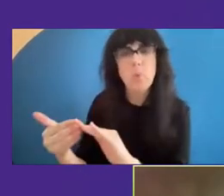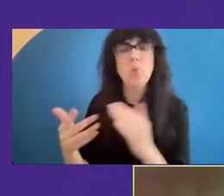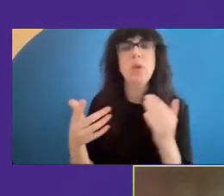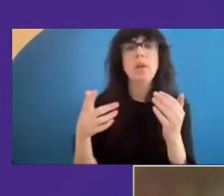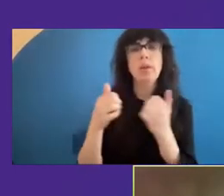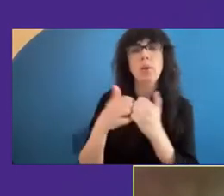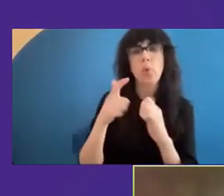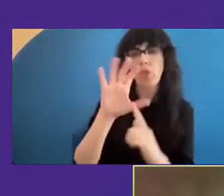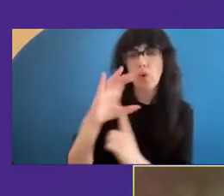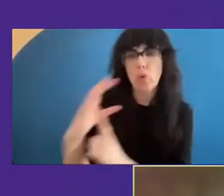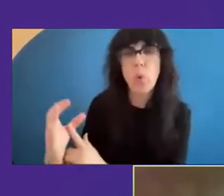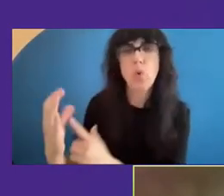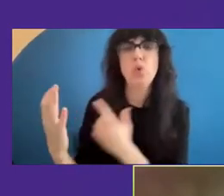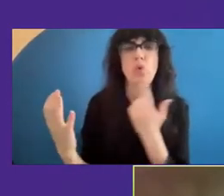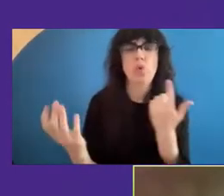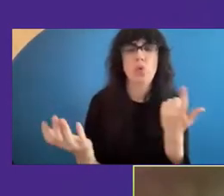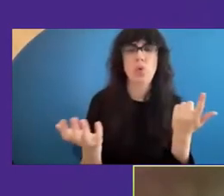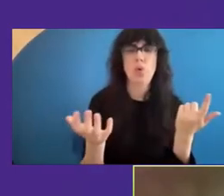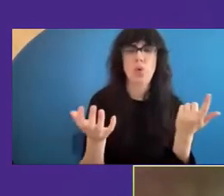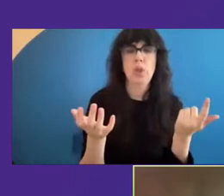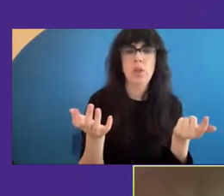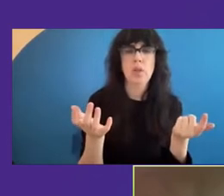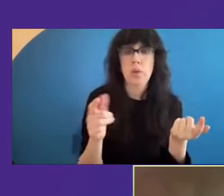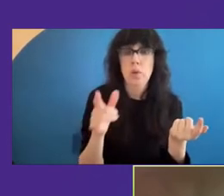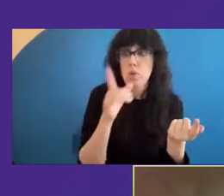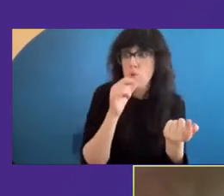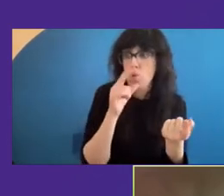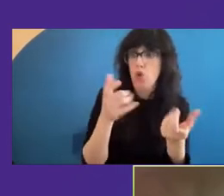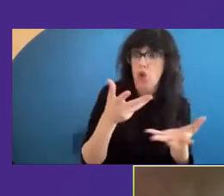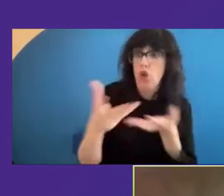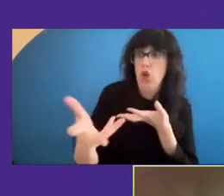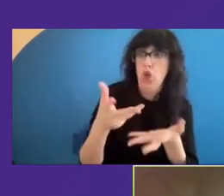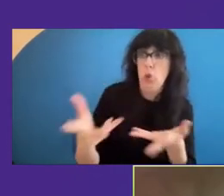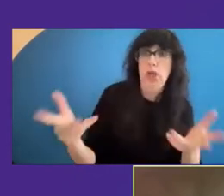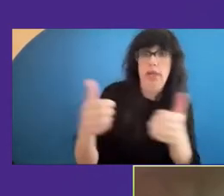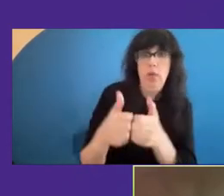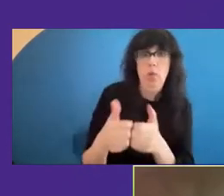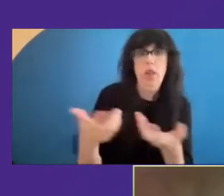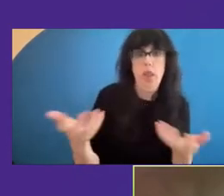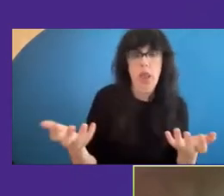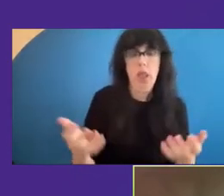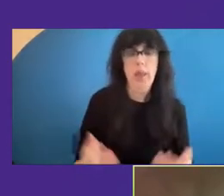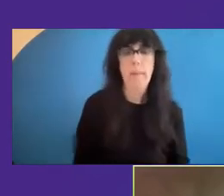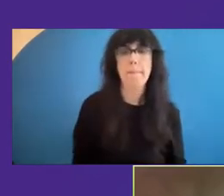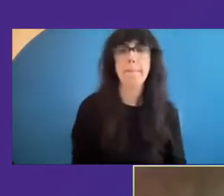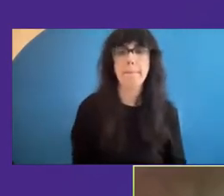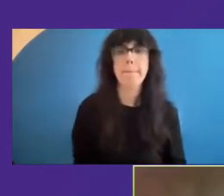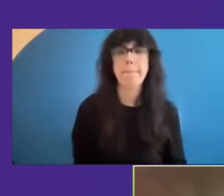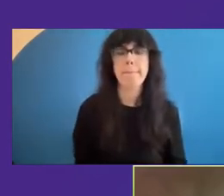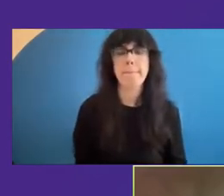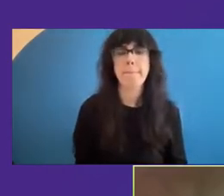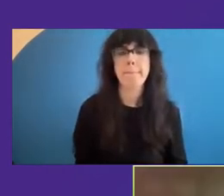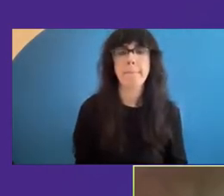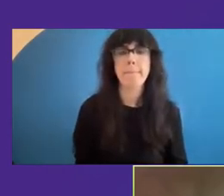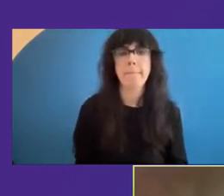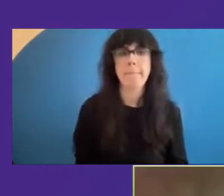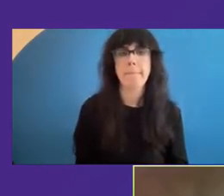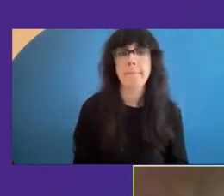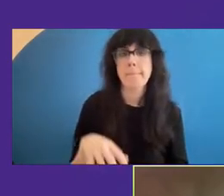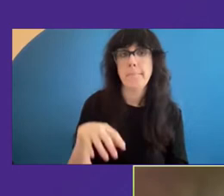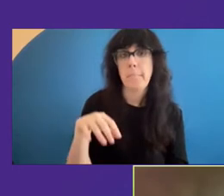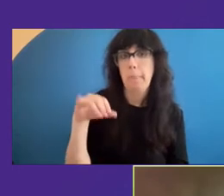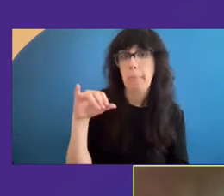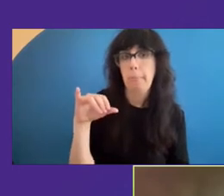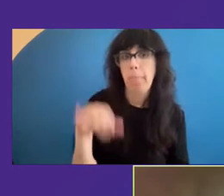have, who you are working with ultimately. Because that is the question